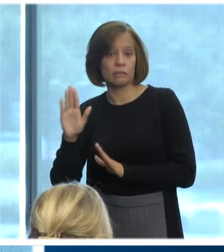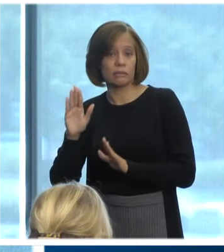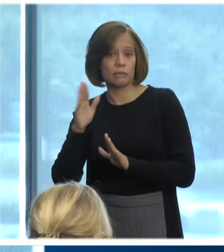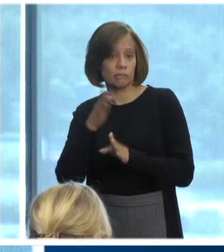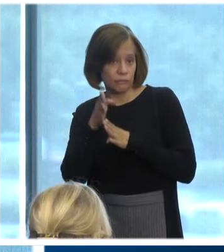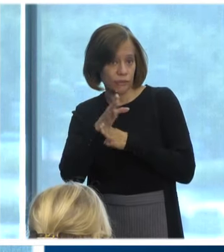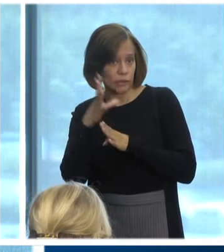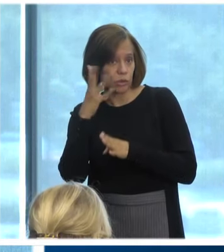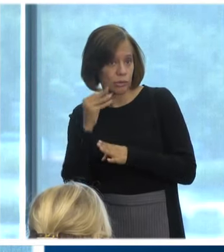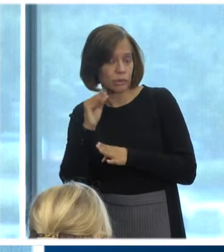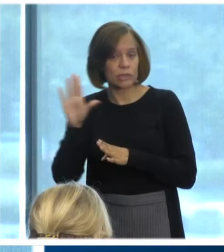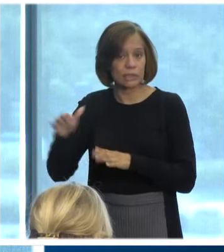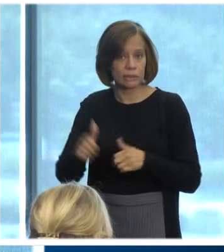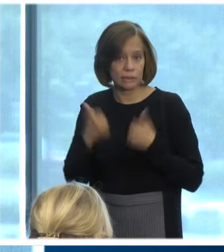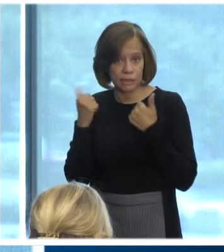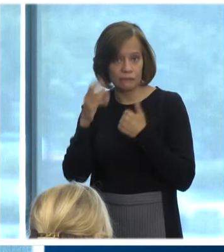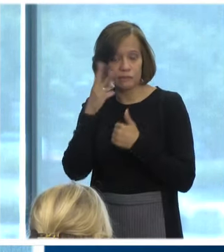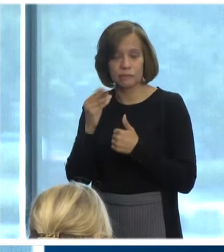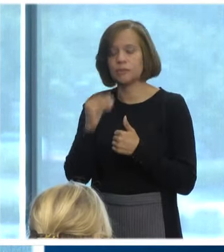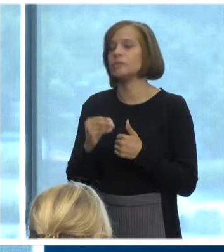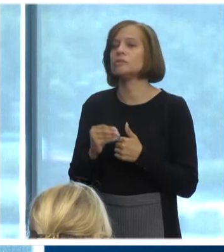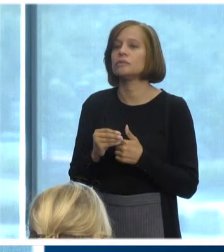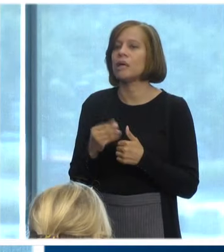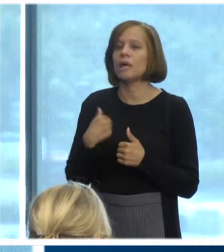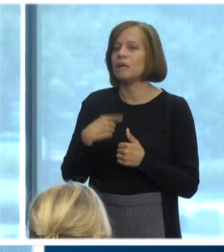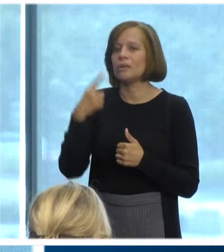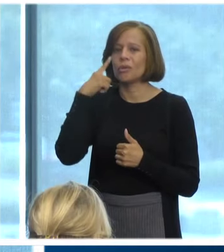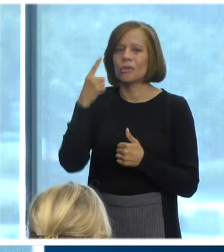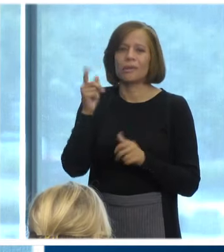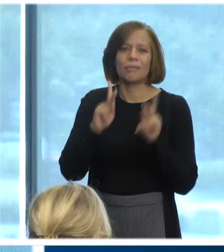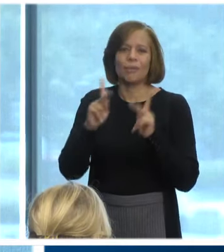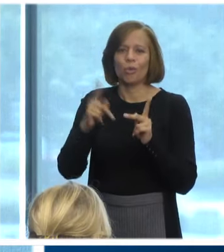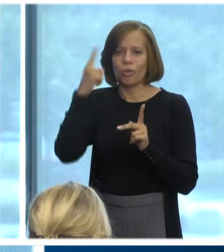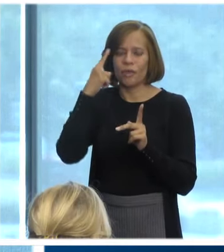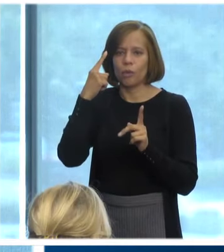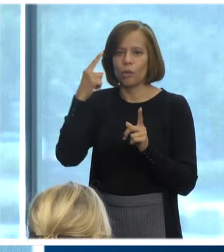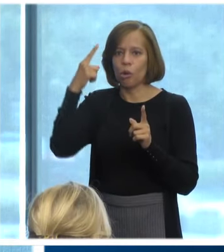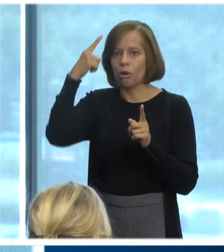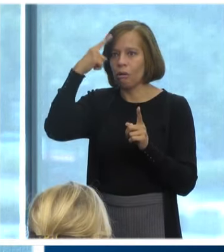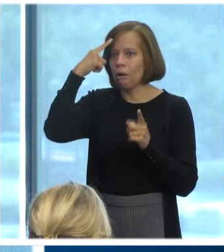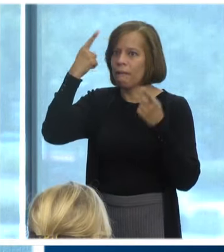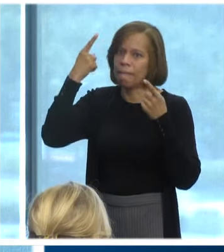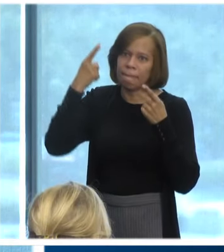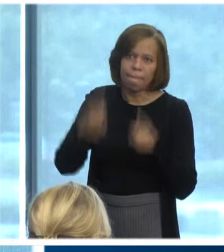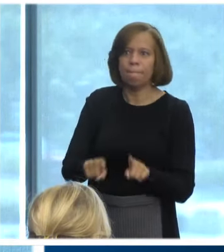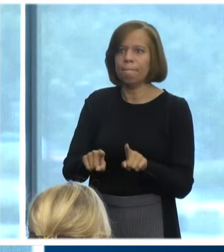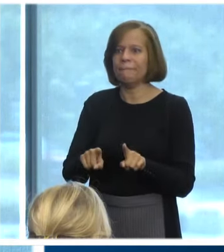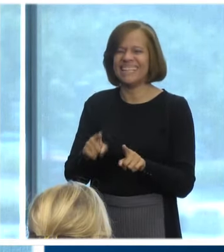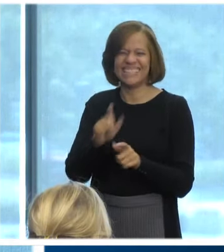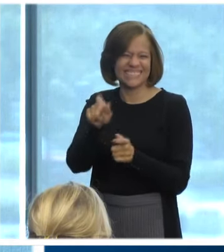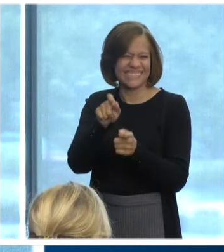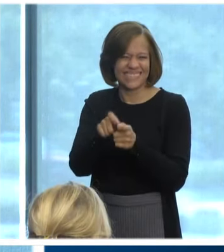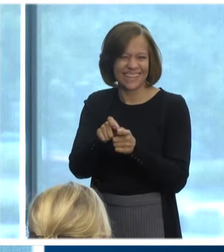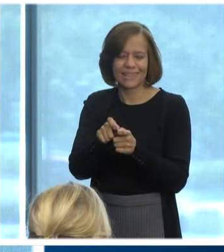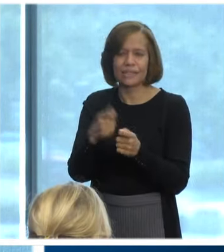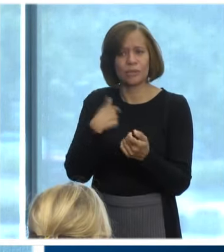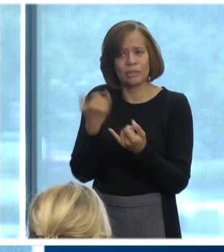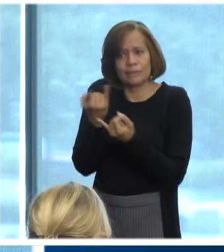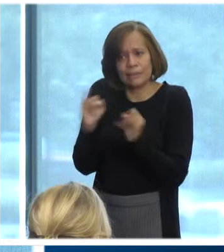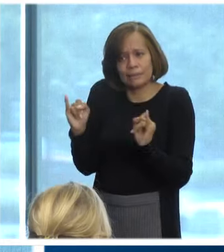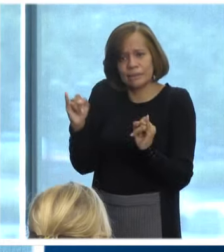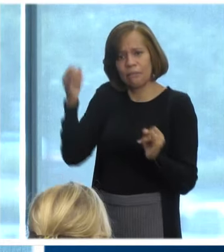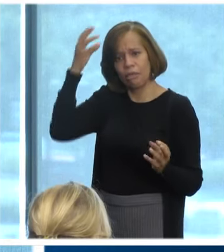experience to bring. I don't think anyone expects us to be clones or be carbon copies. We each have our own independent ideas and